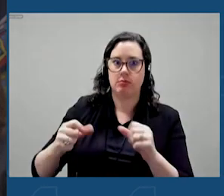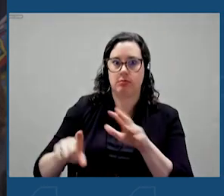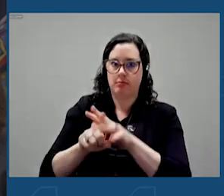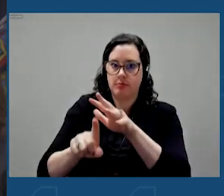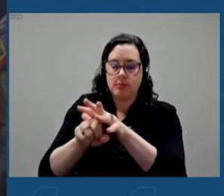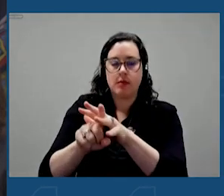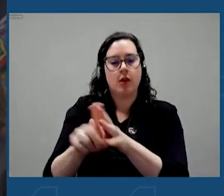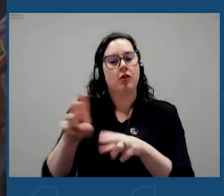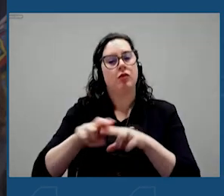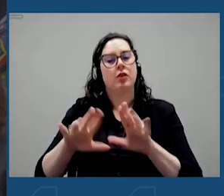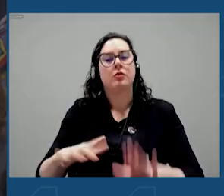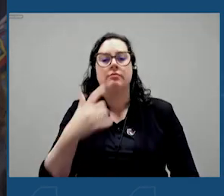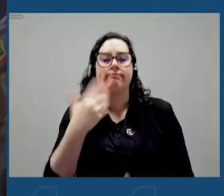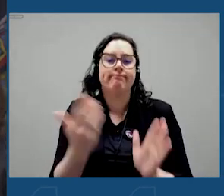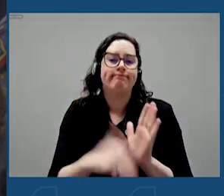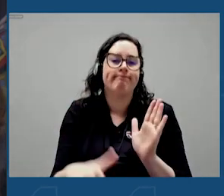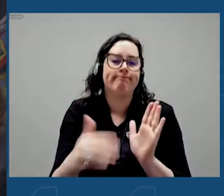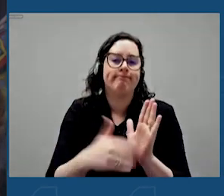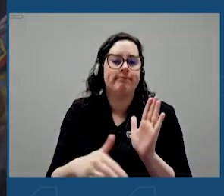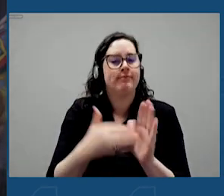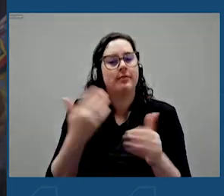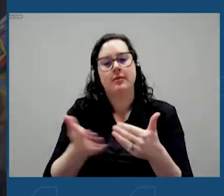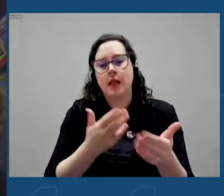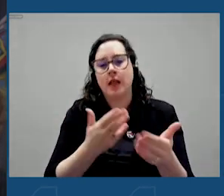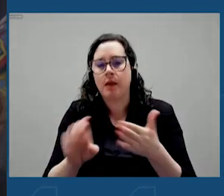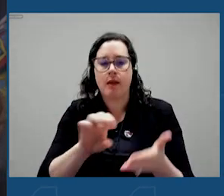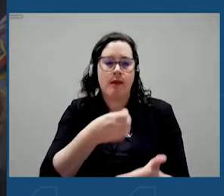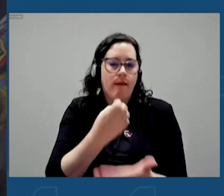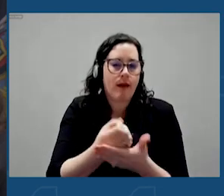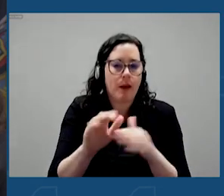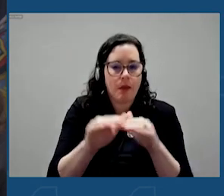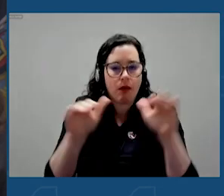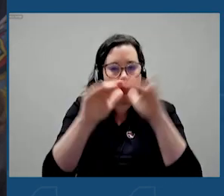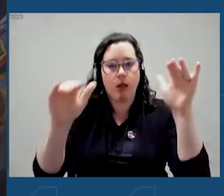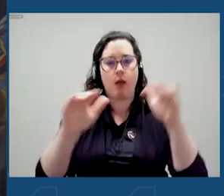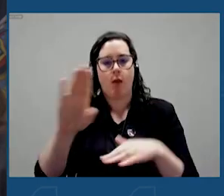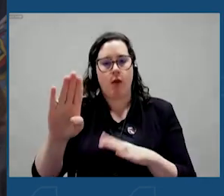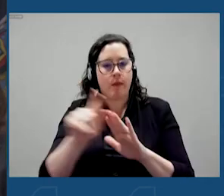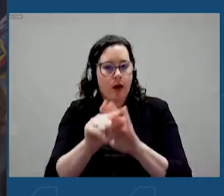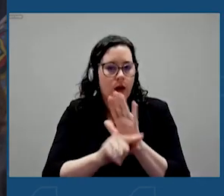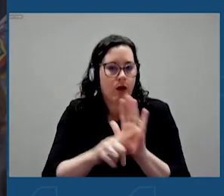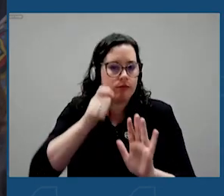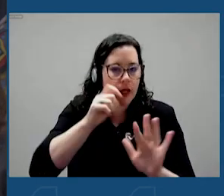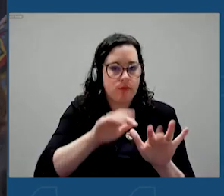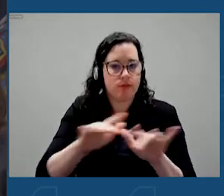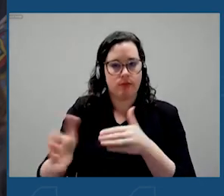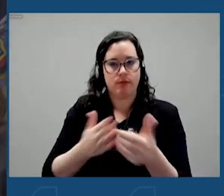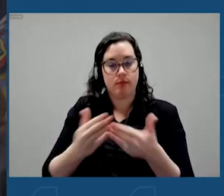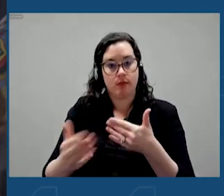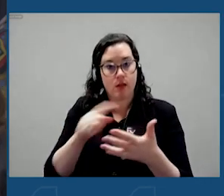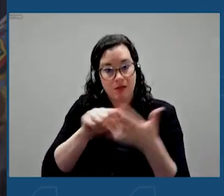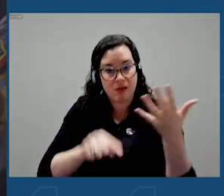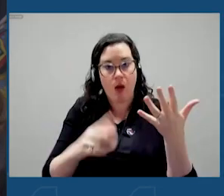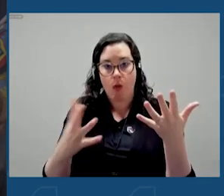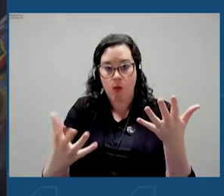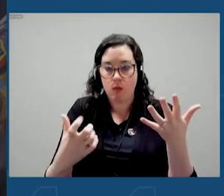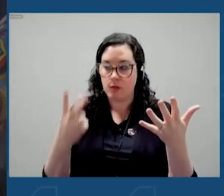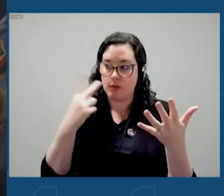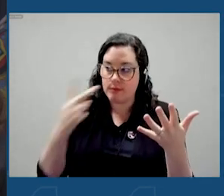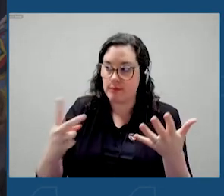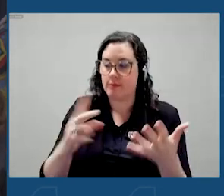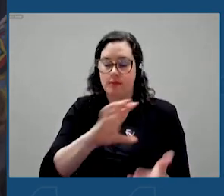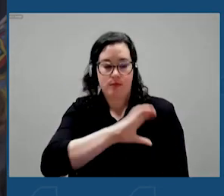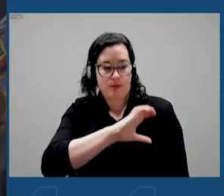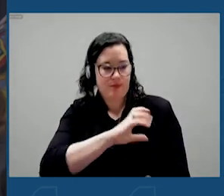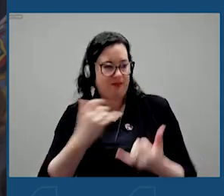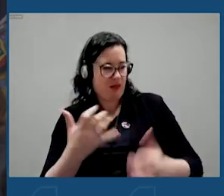and again, up and down the demographic and economic spectrum, is they want to see cops, and they are happier about the number of cops that they're seeing